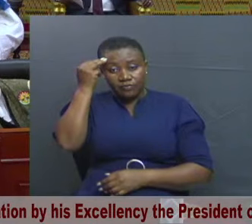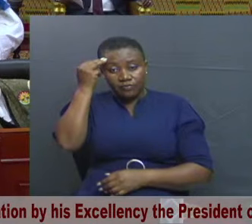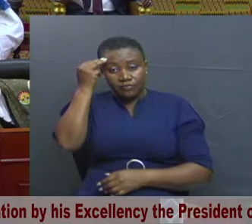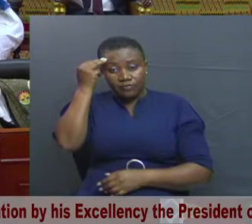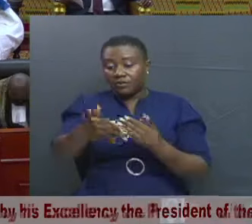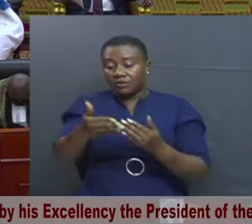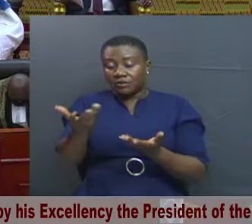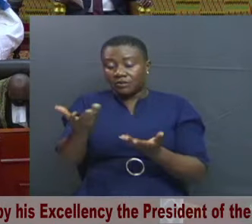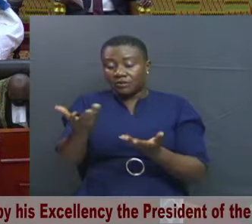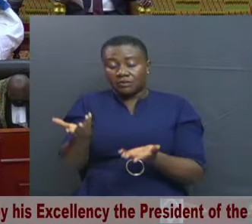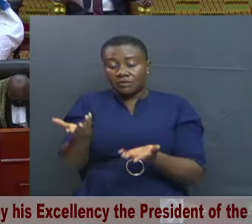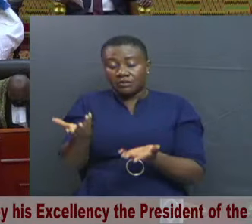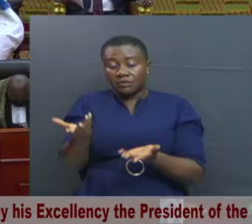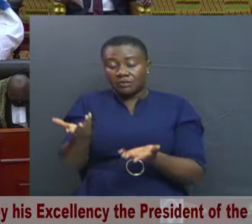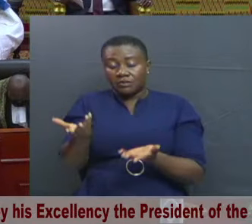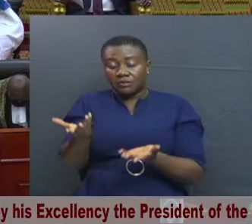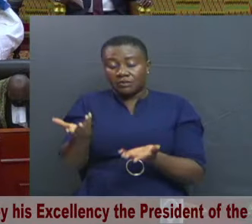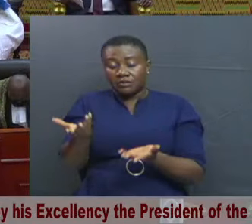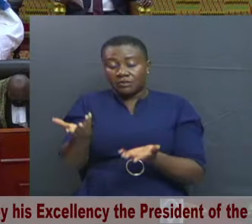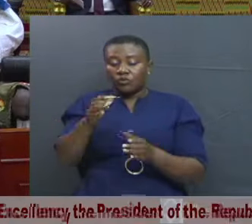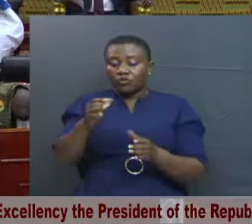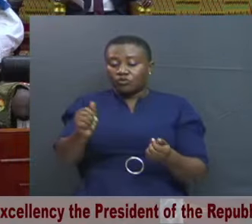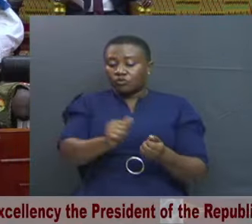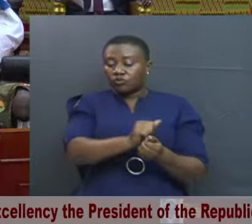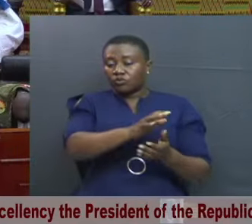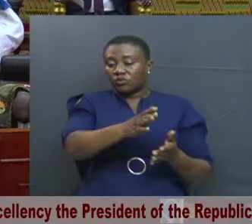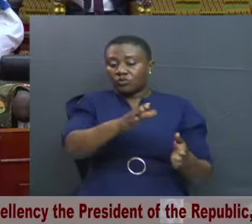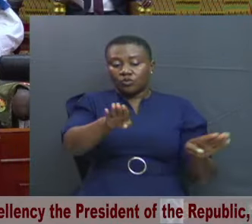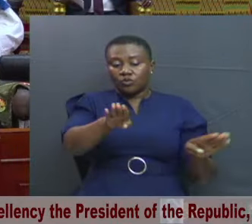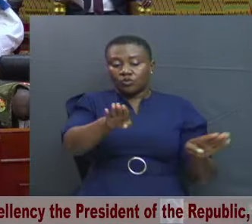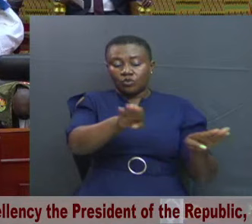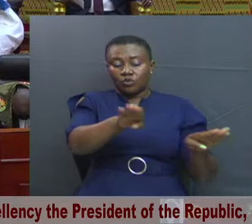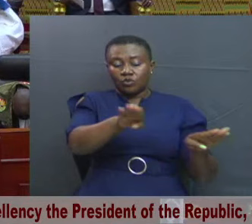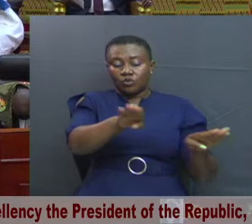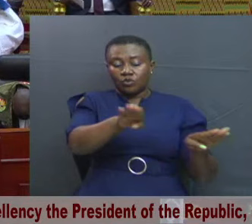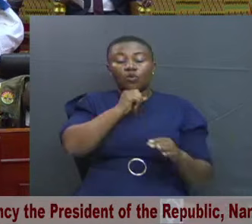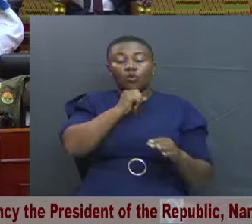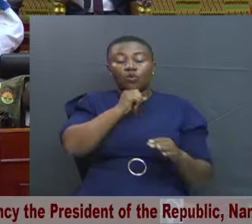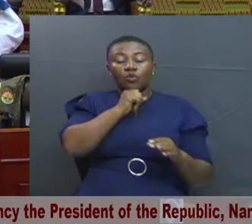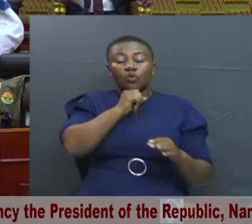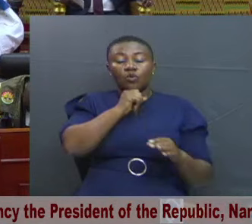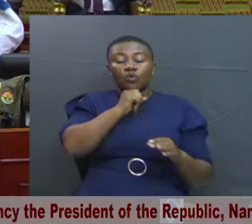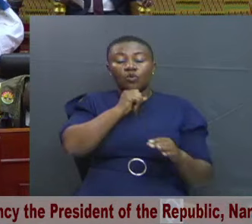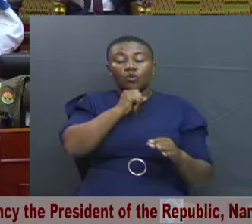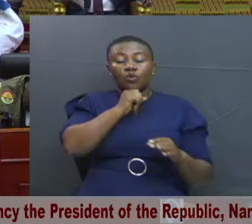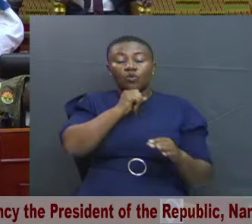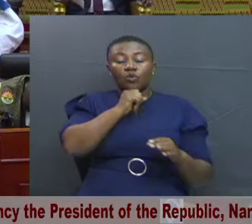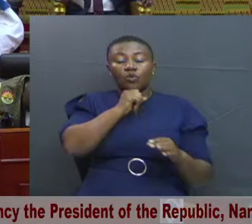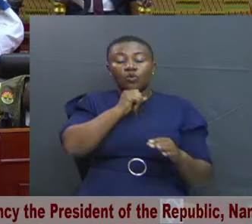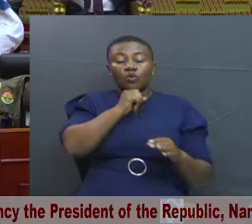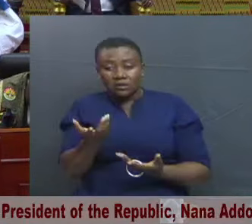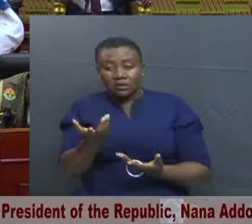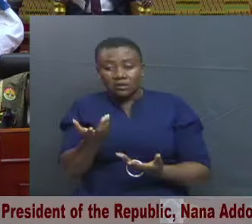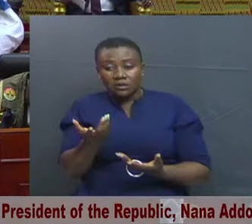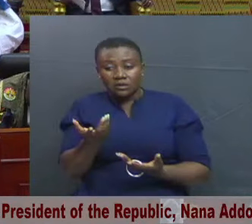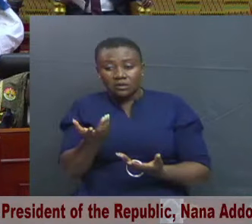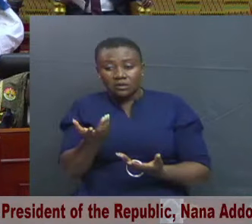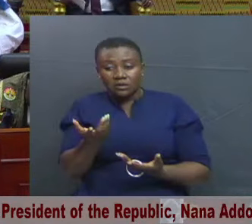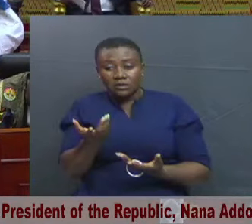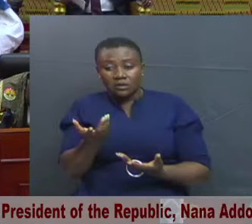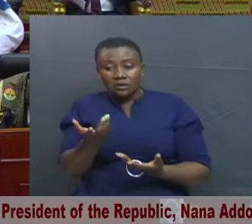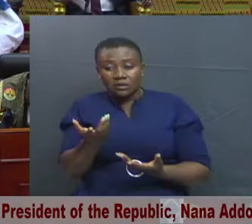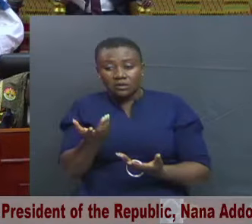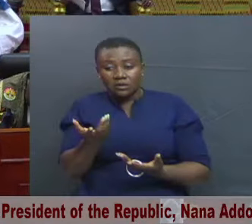to an end the ageold office accommodation problem I must declare a personal interest in